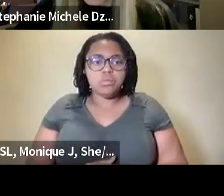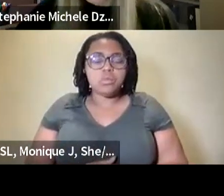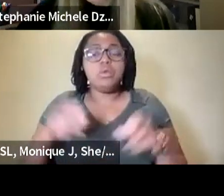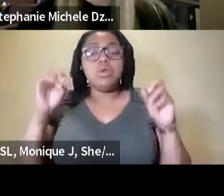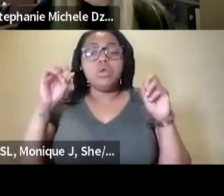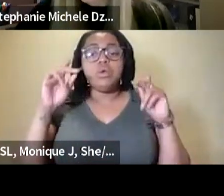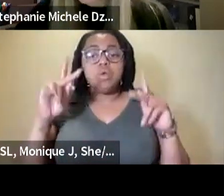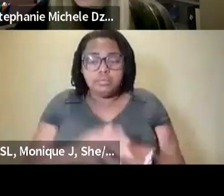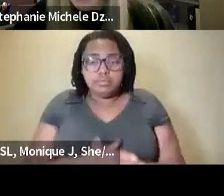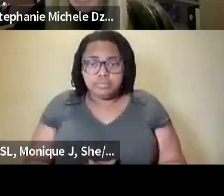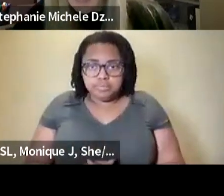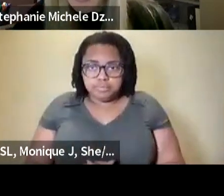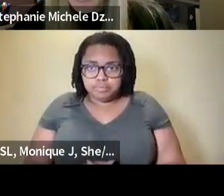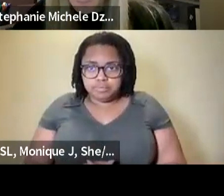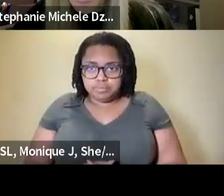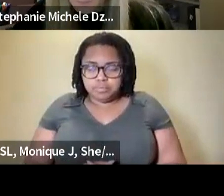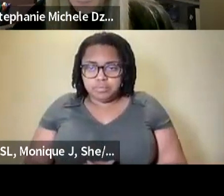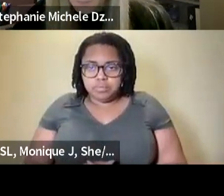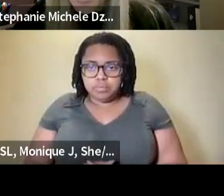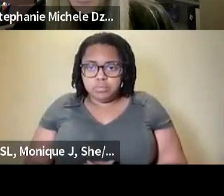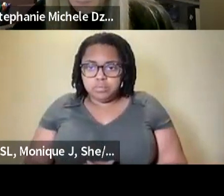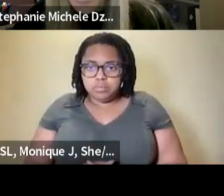Okay.